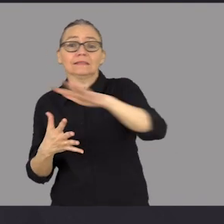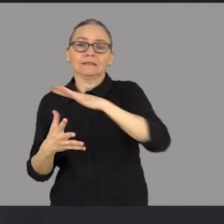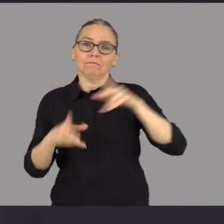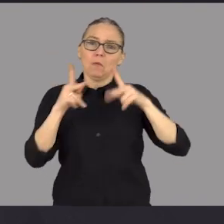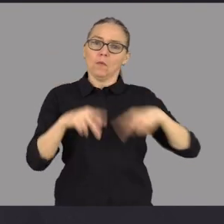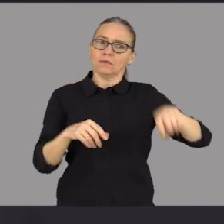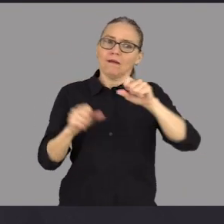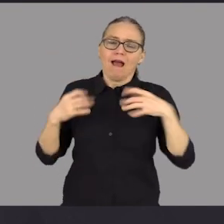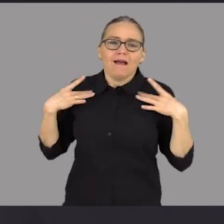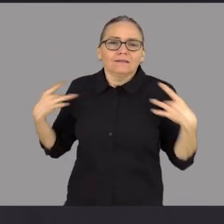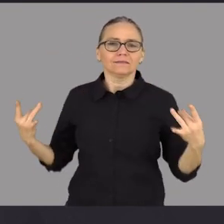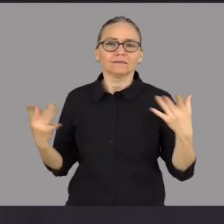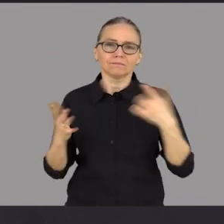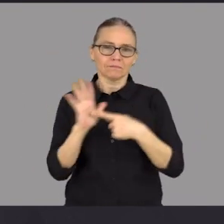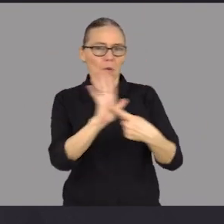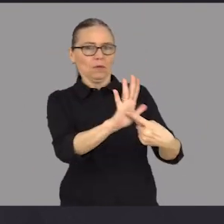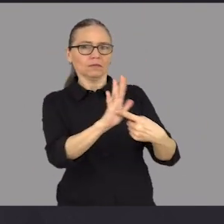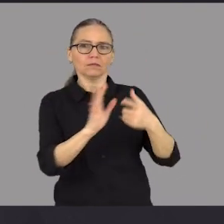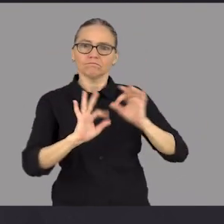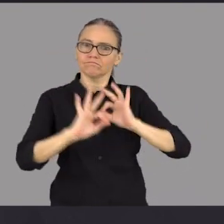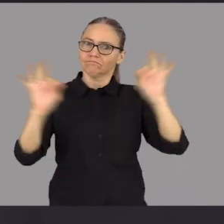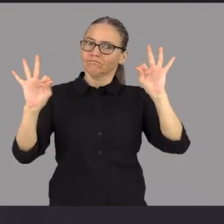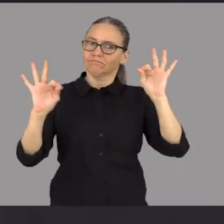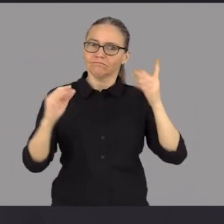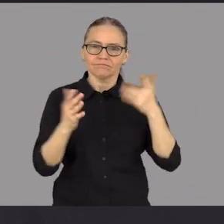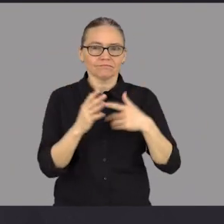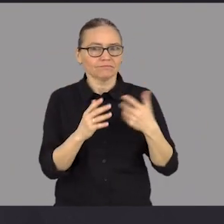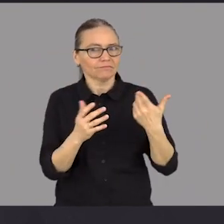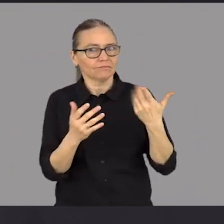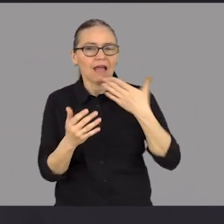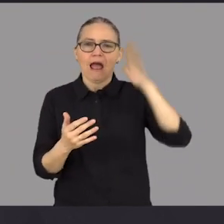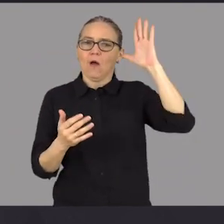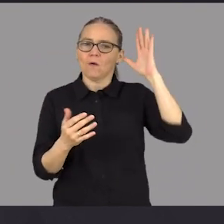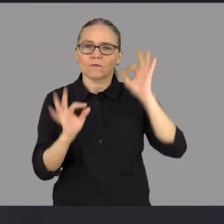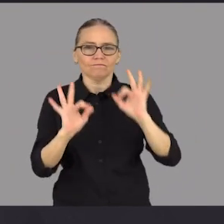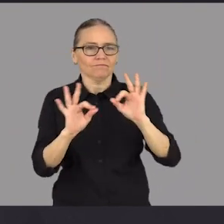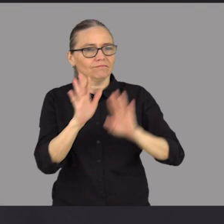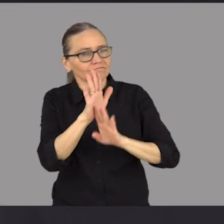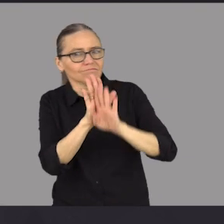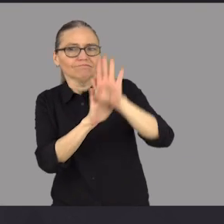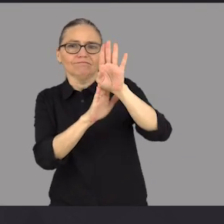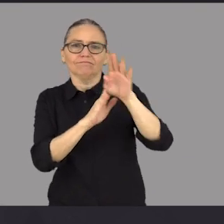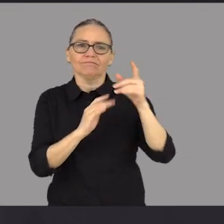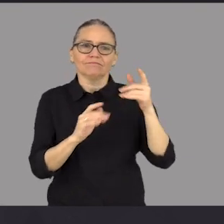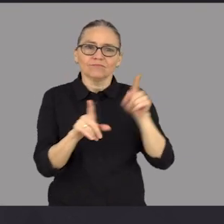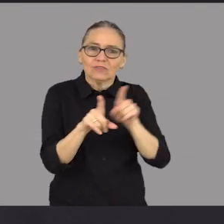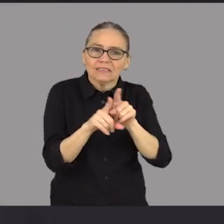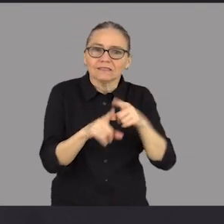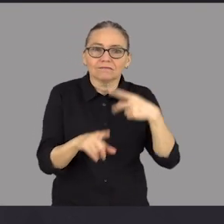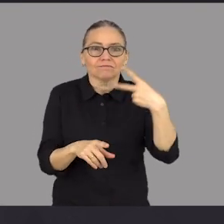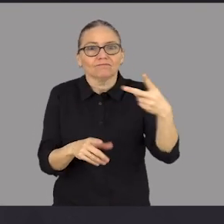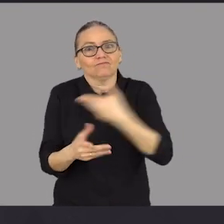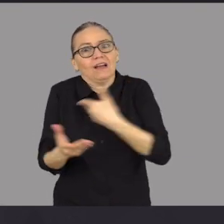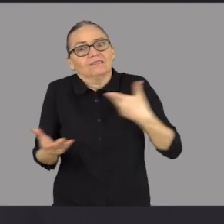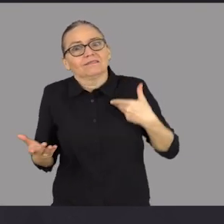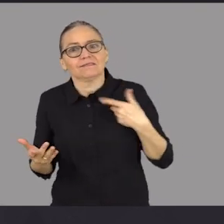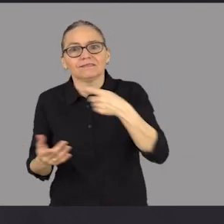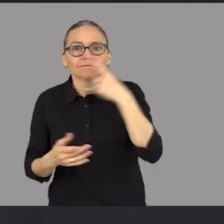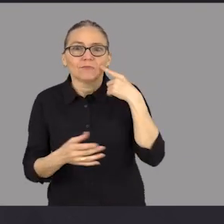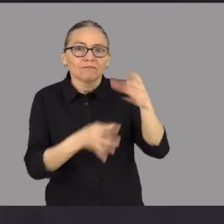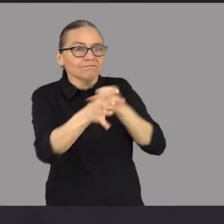Incorporating these considerations and strategies can create an inclusive and accessible space for